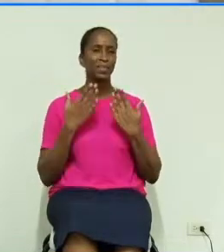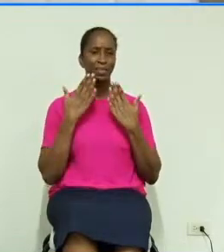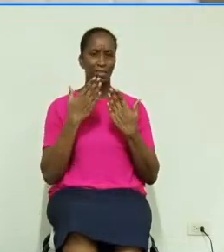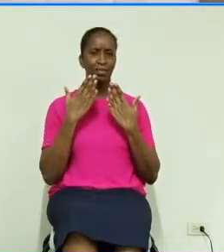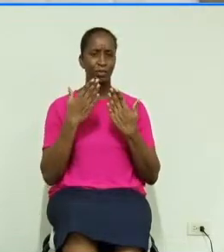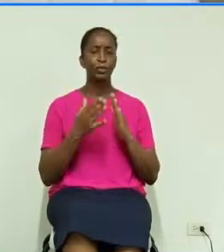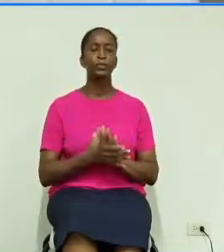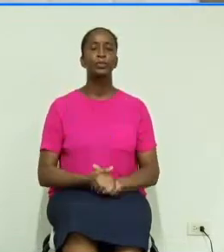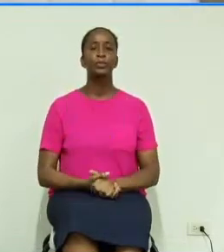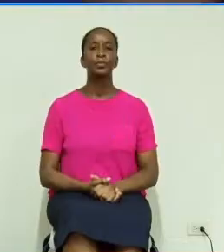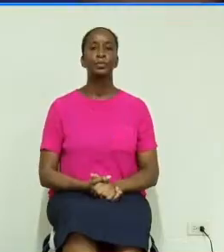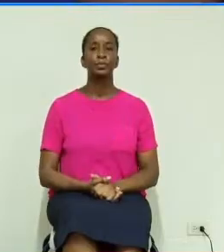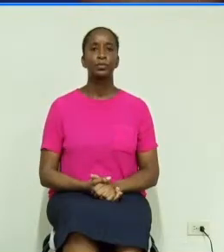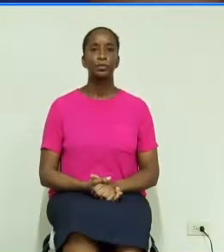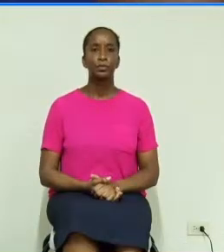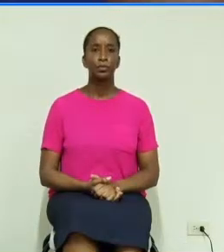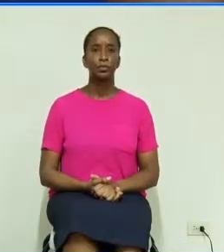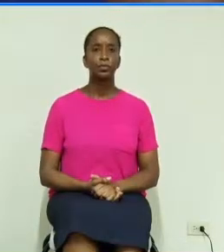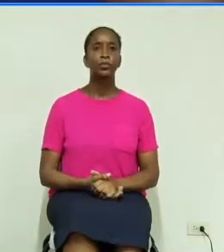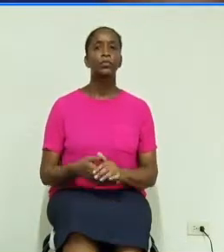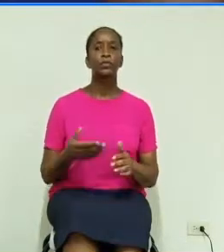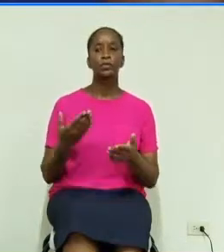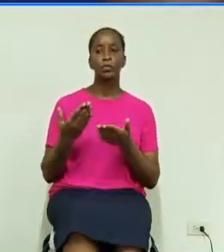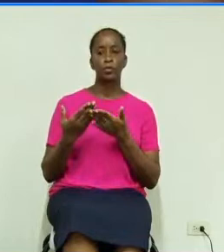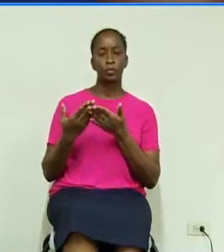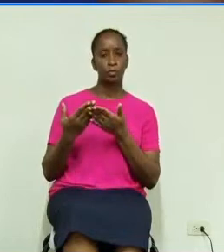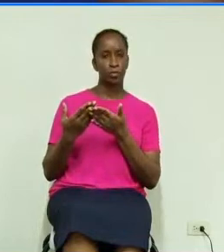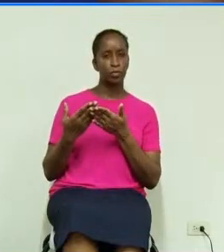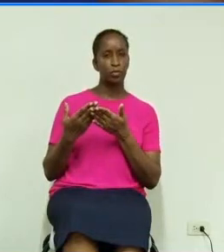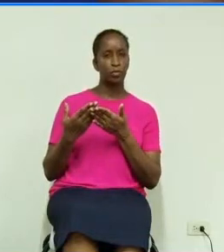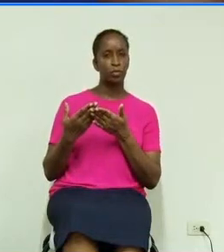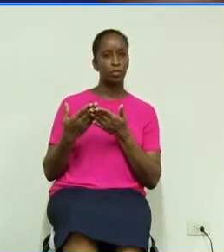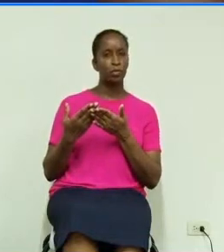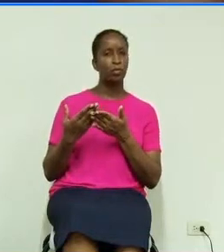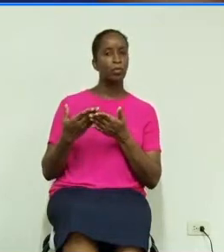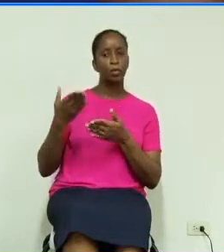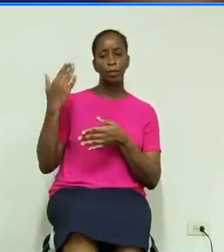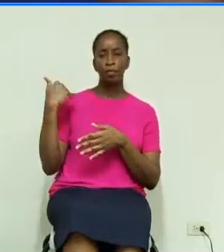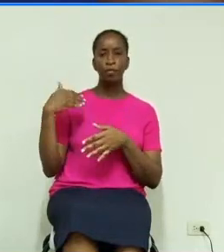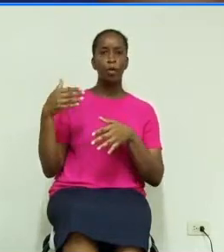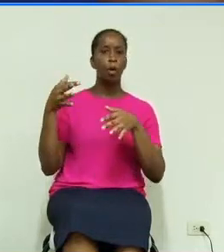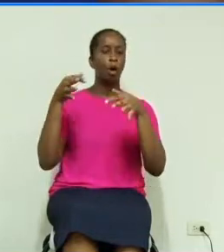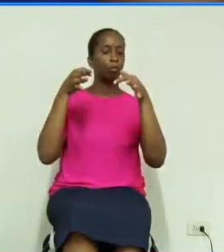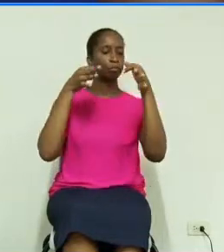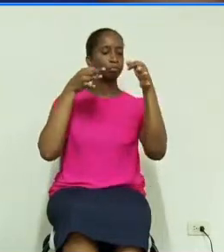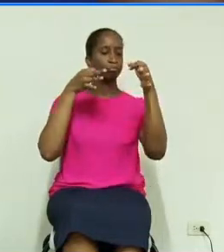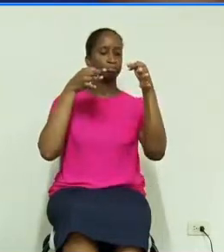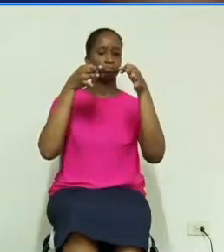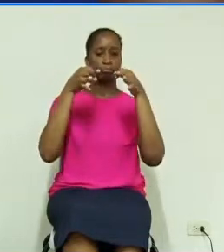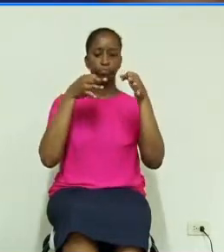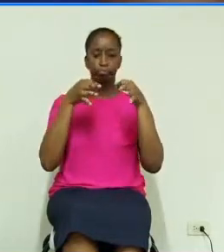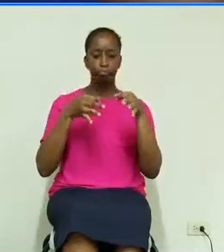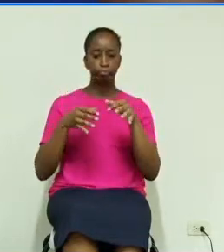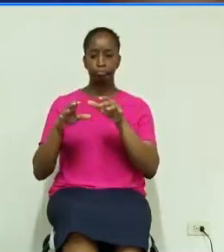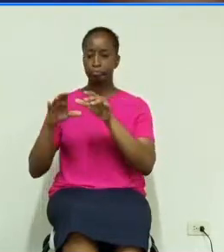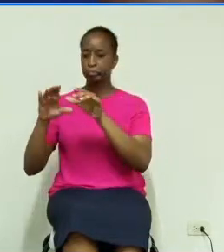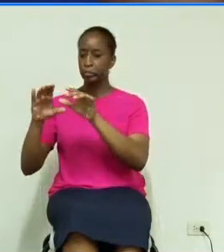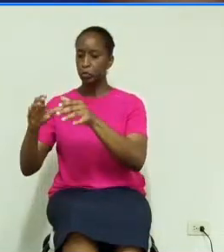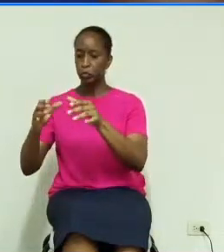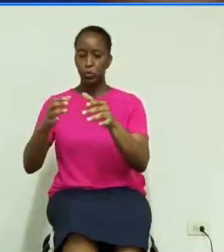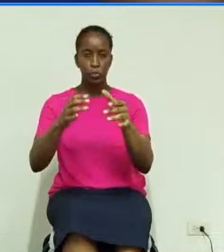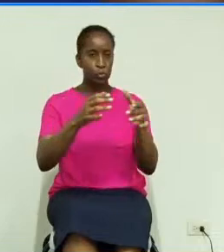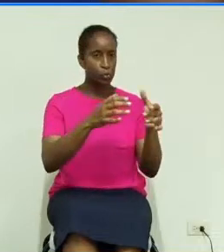former Senator Brathwaite articulated several of them. We have skill sets of persons from Barbados. We